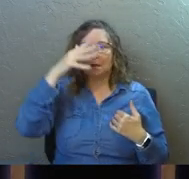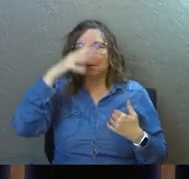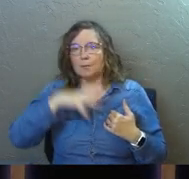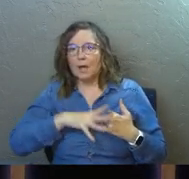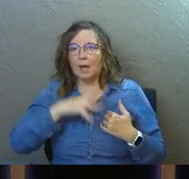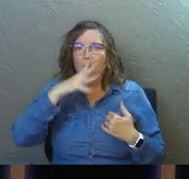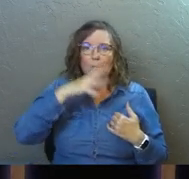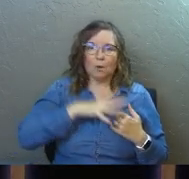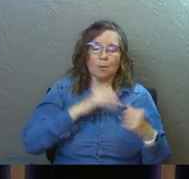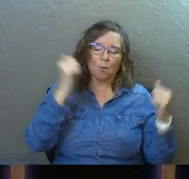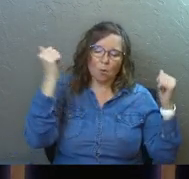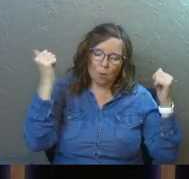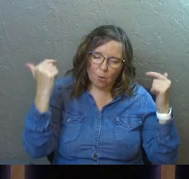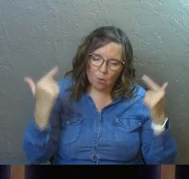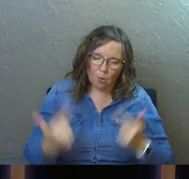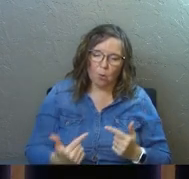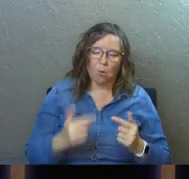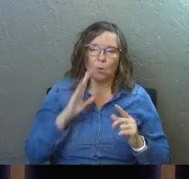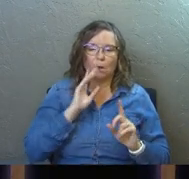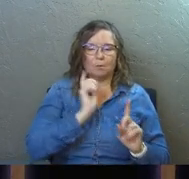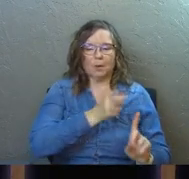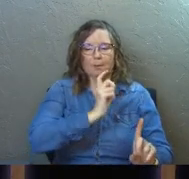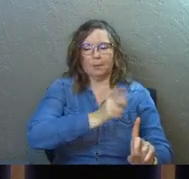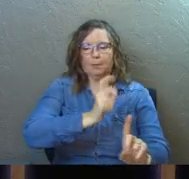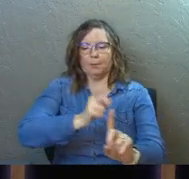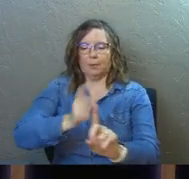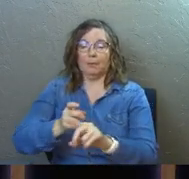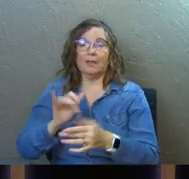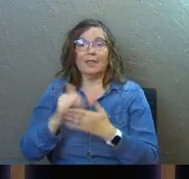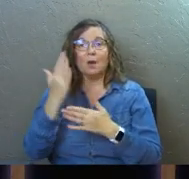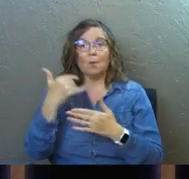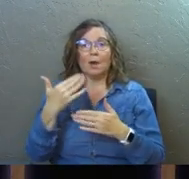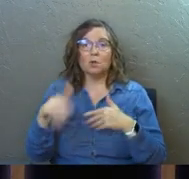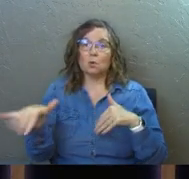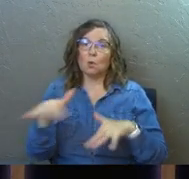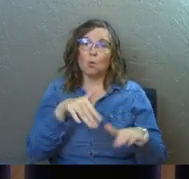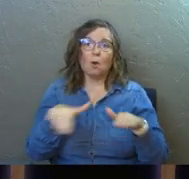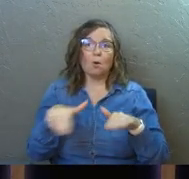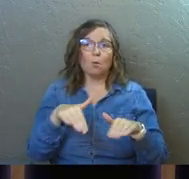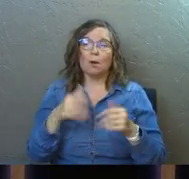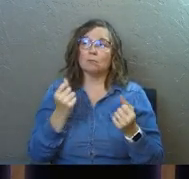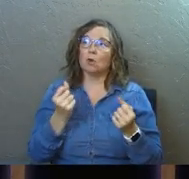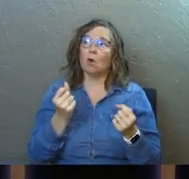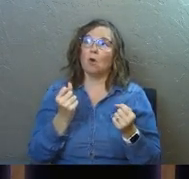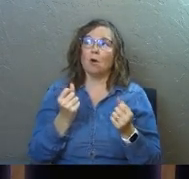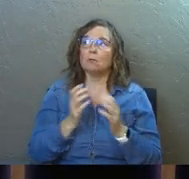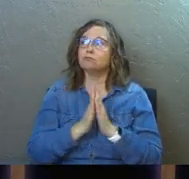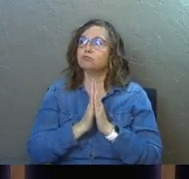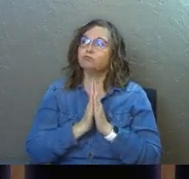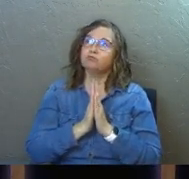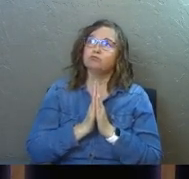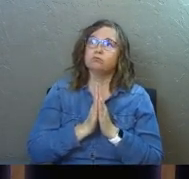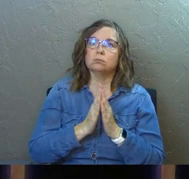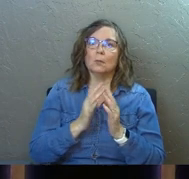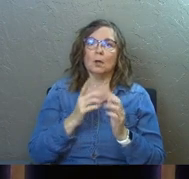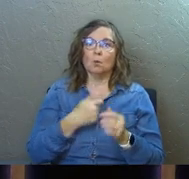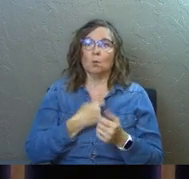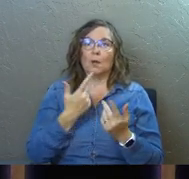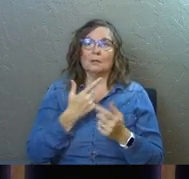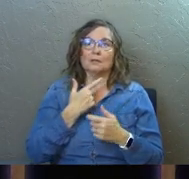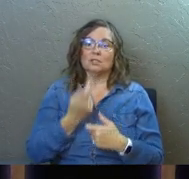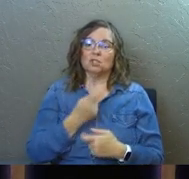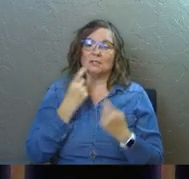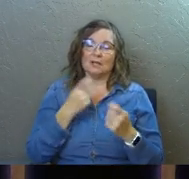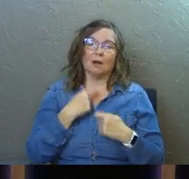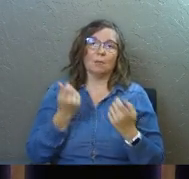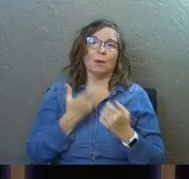can walk around and you can talk to God even in your car. That's why you can confess your sin out in the Wichita Mountains. You